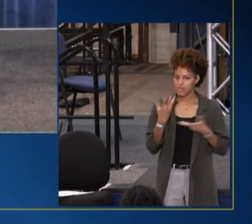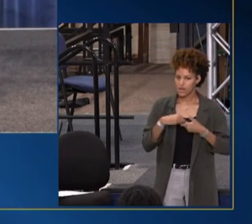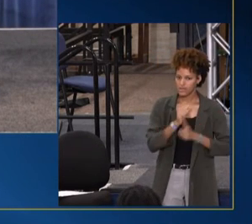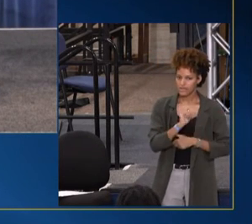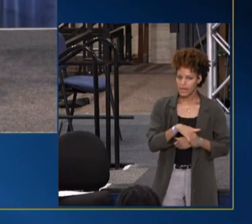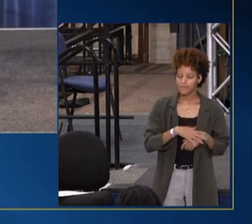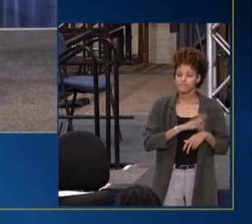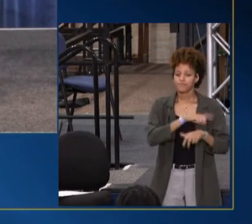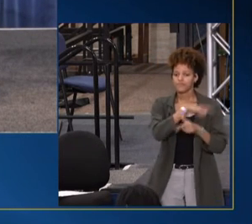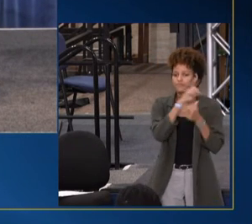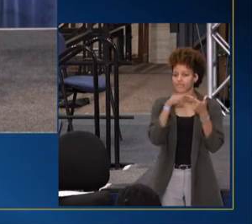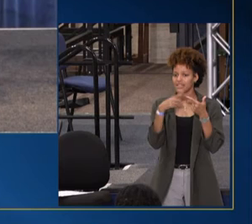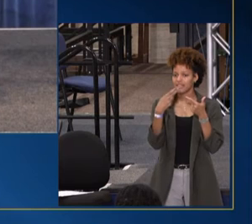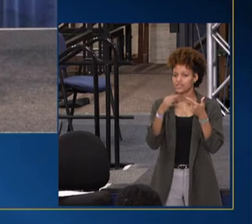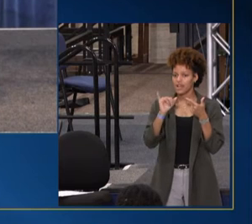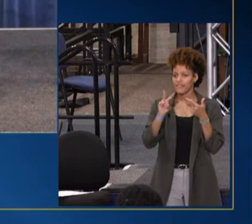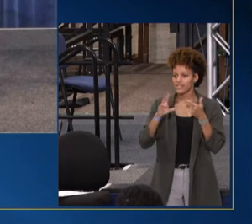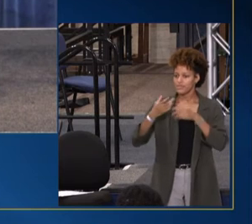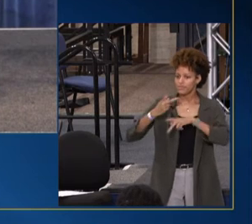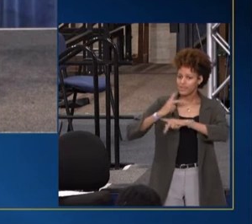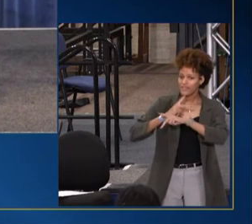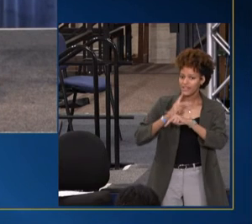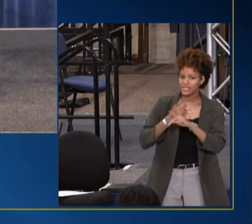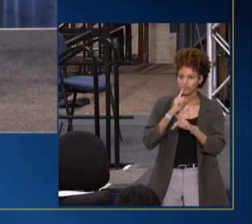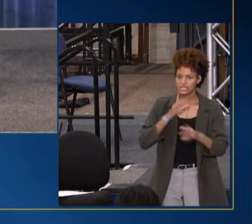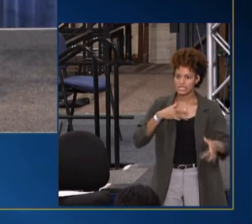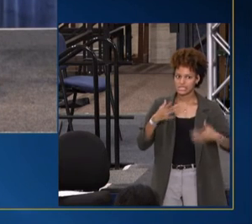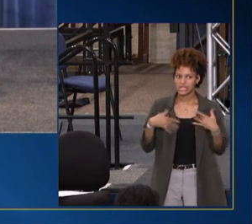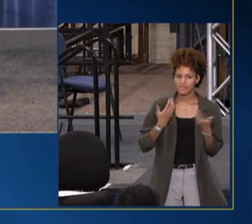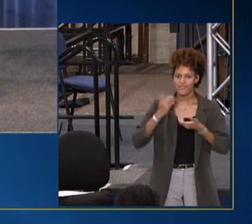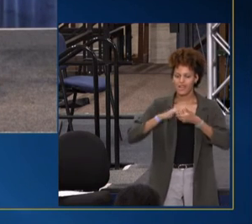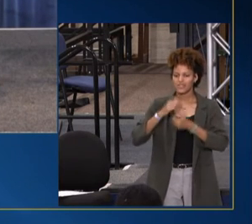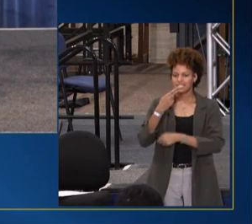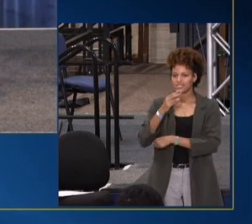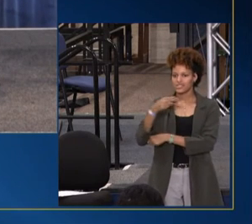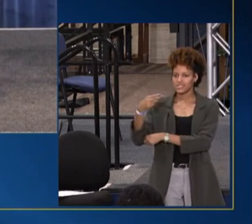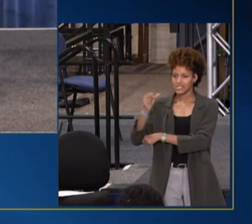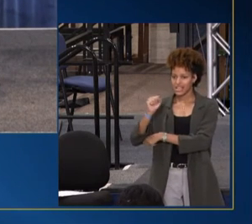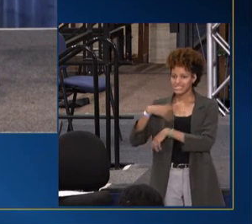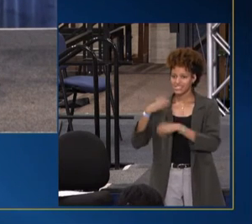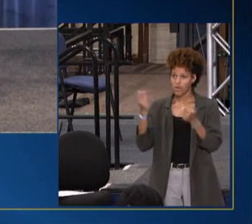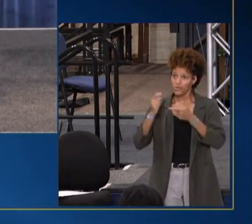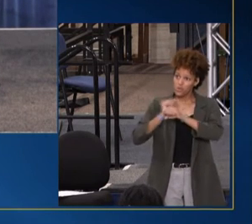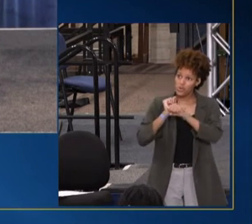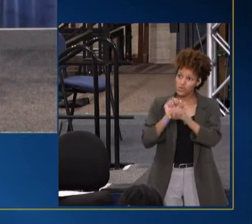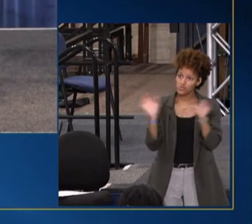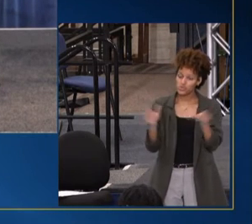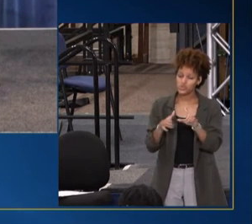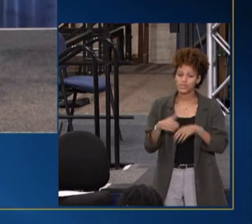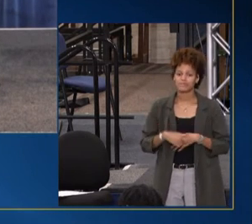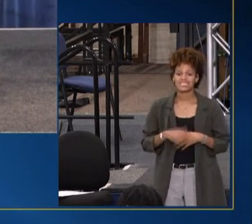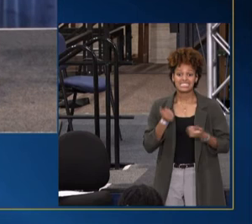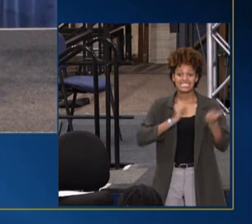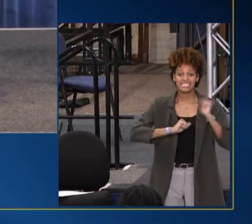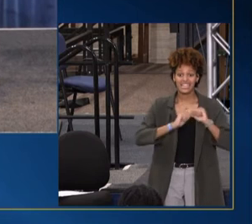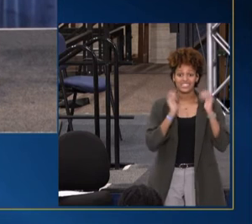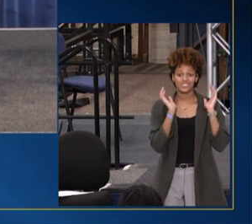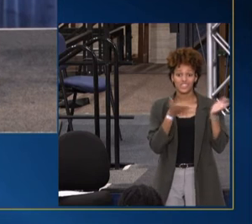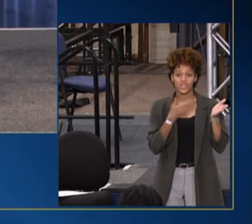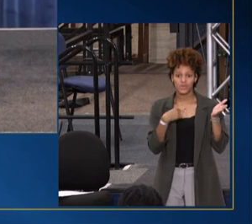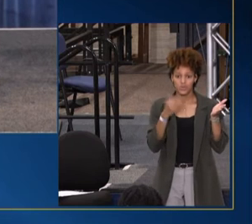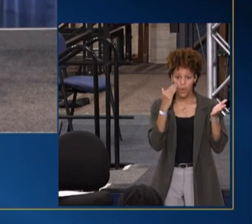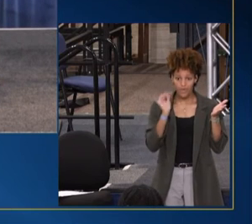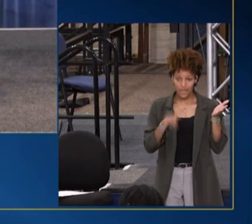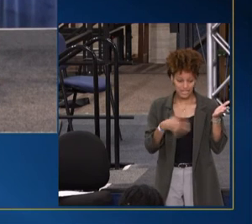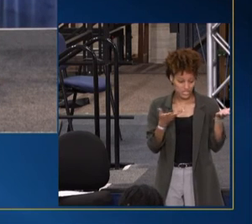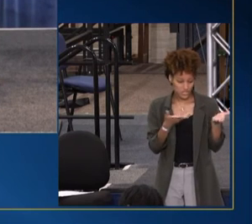The second thing, I think, is HIV prevention. I'm so excited to be partners with HHS and all of that work. The science is there. We know